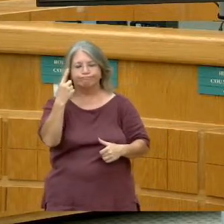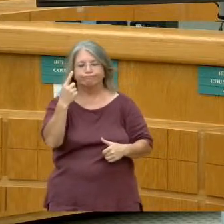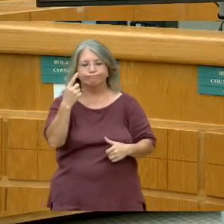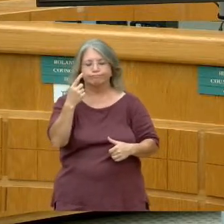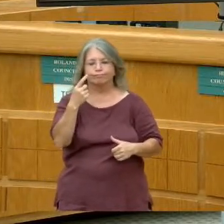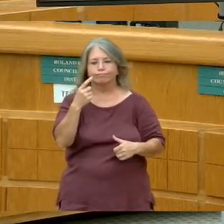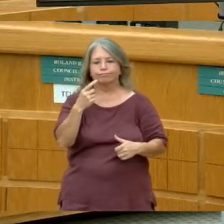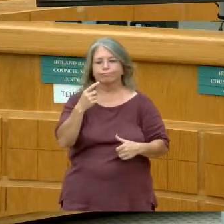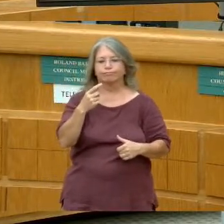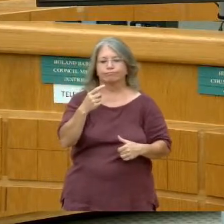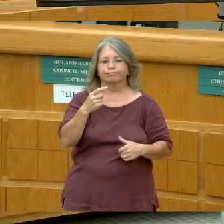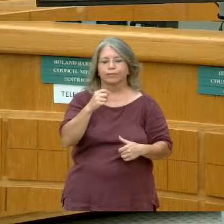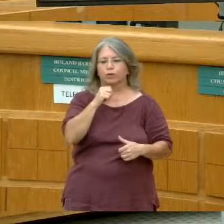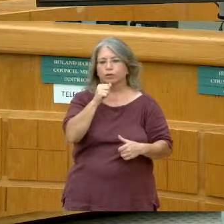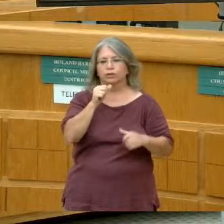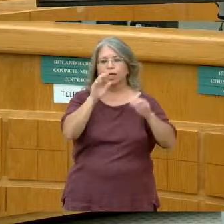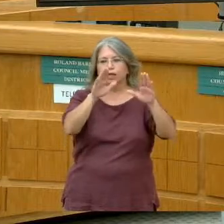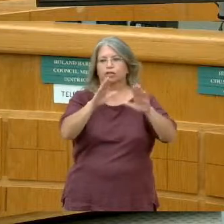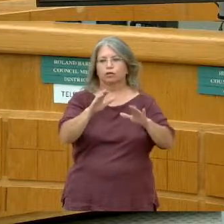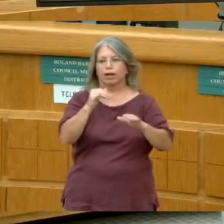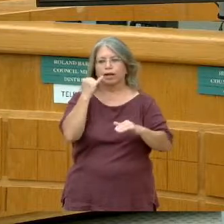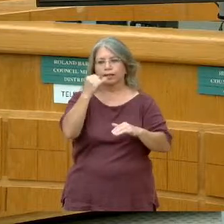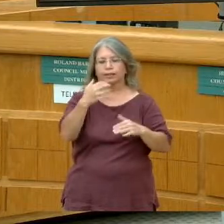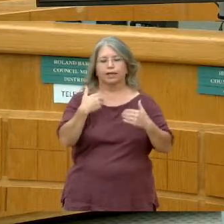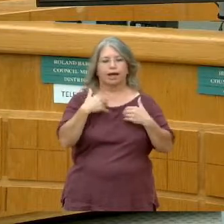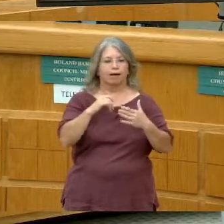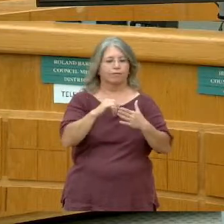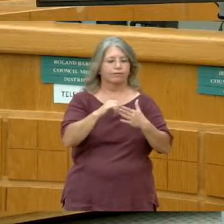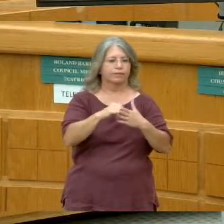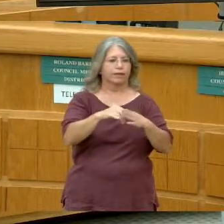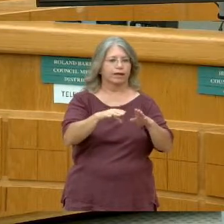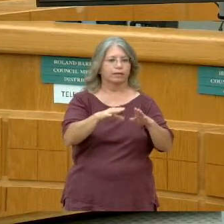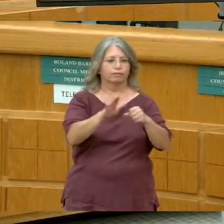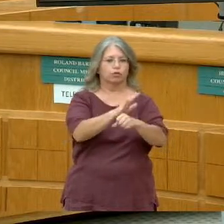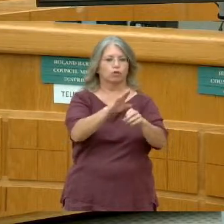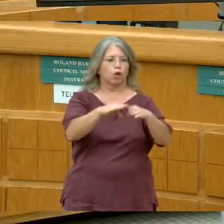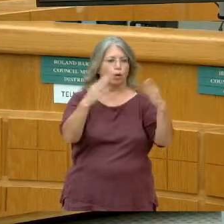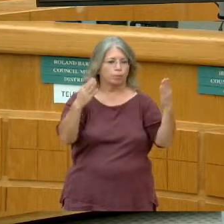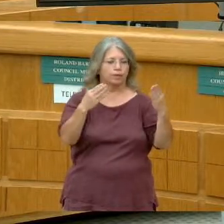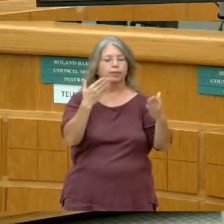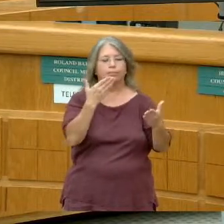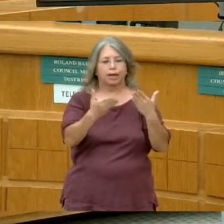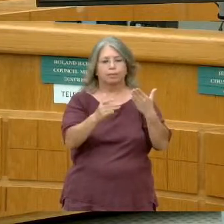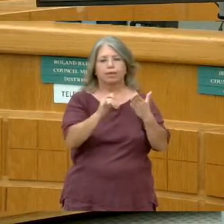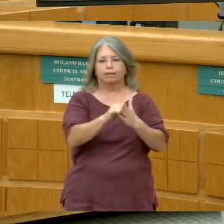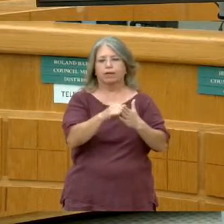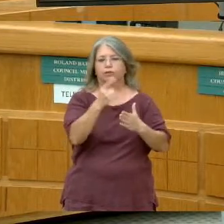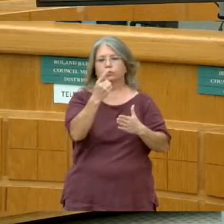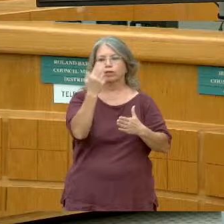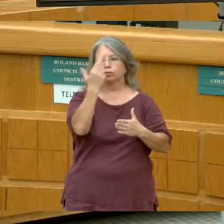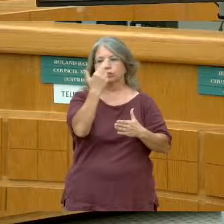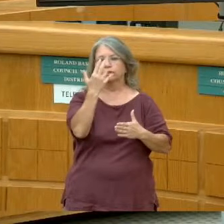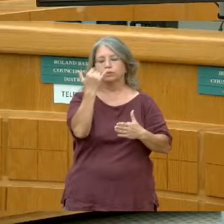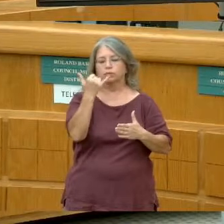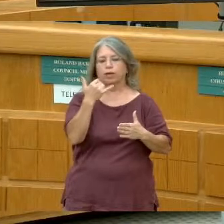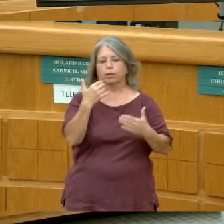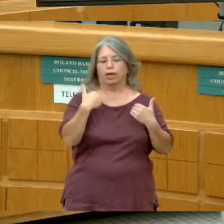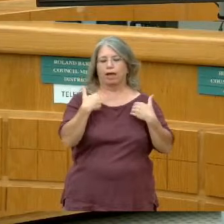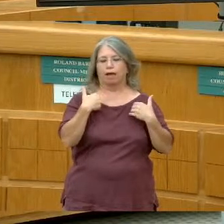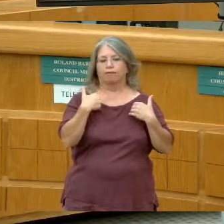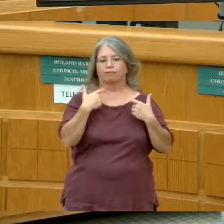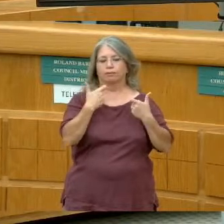it wasn't a great idea to have those wide open and may have been a major contributing factor to the present outbreak we're